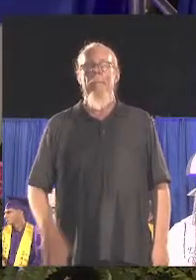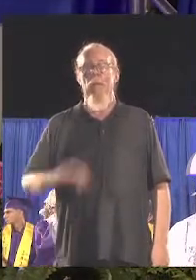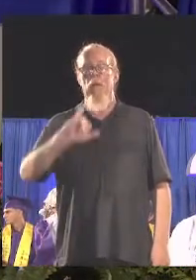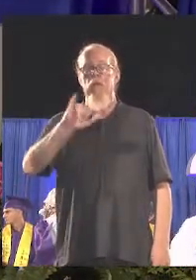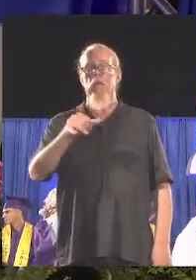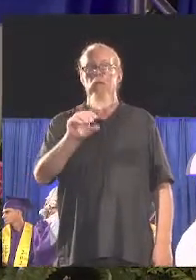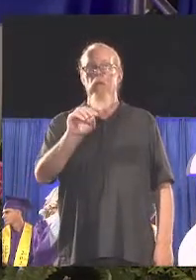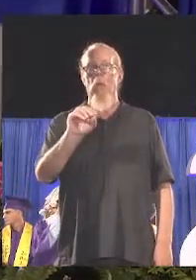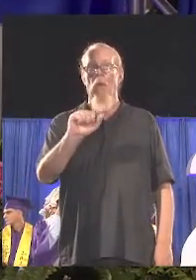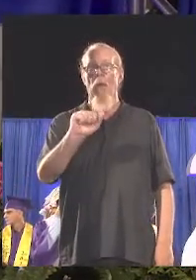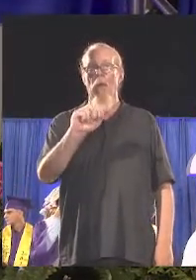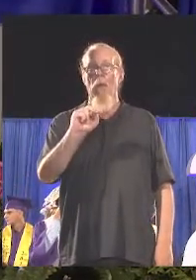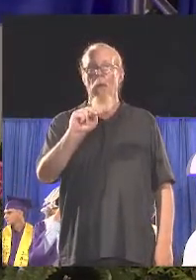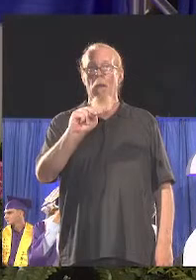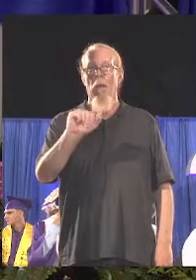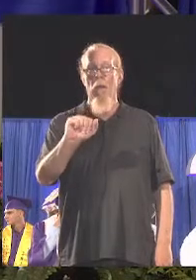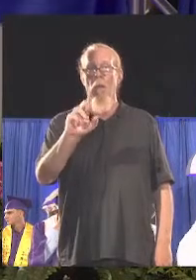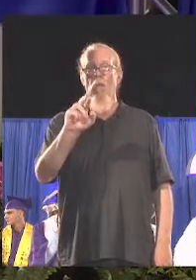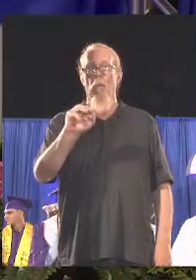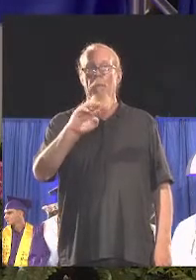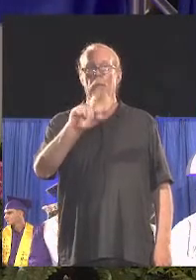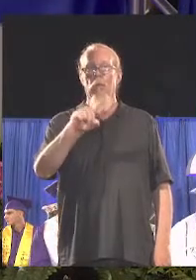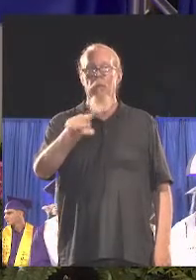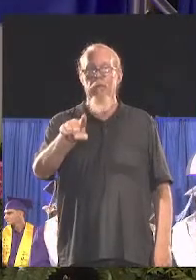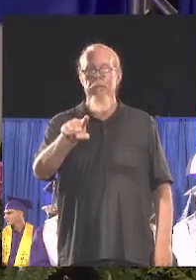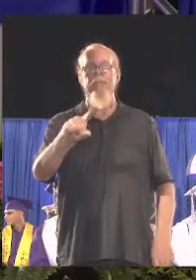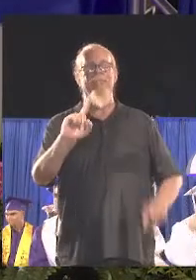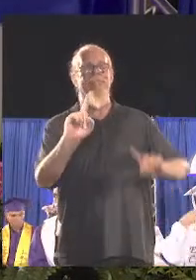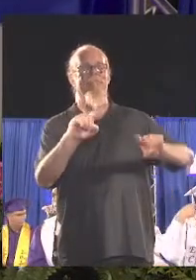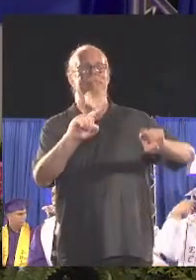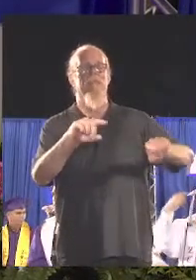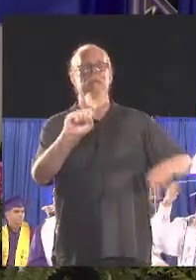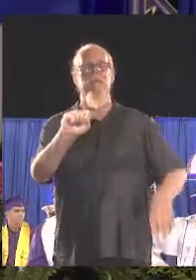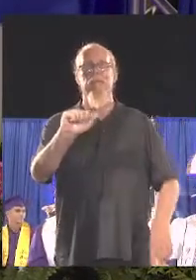Joanna Angelica Ramirez, San Antonio College.